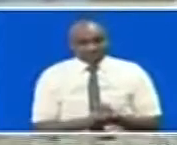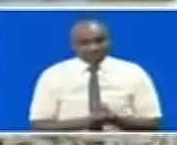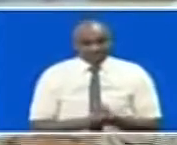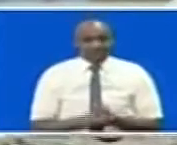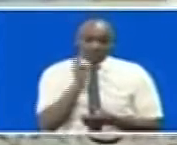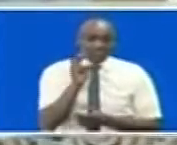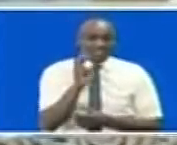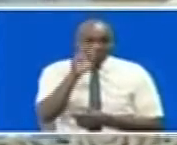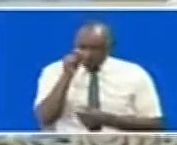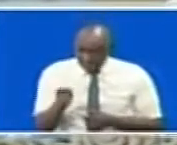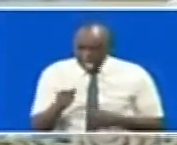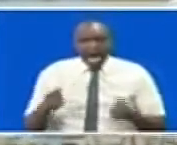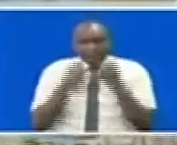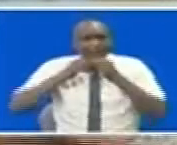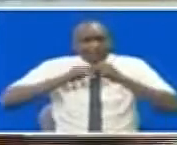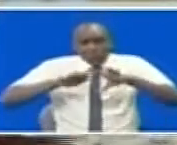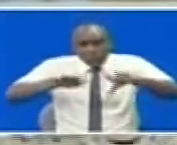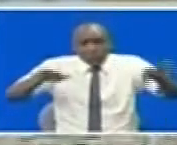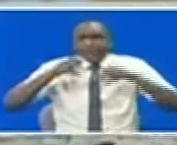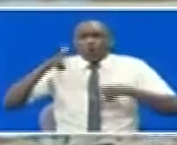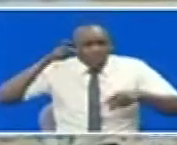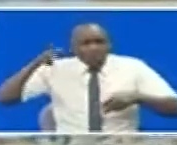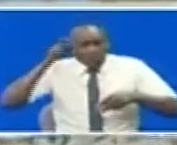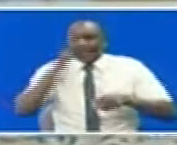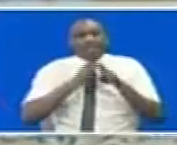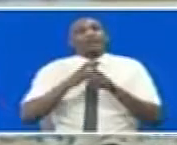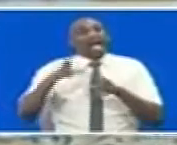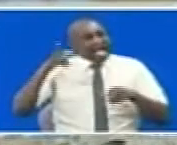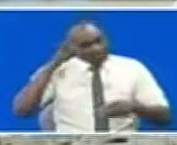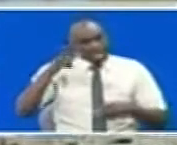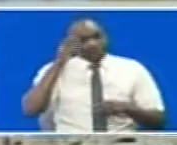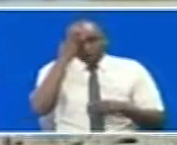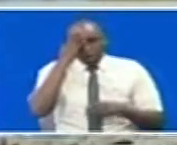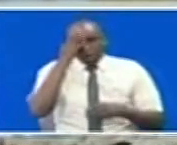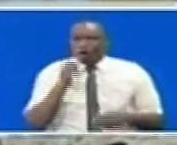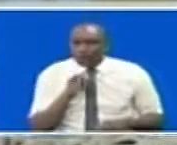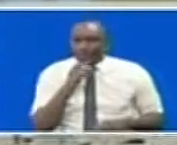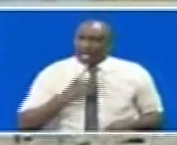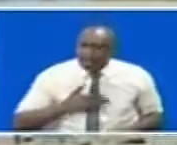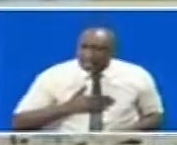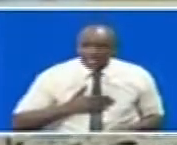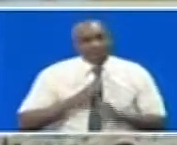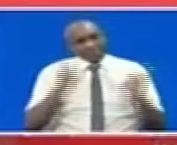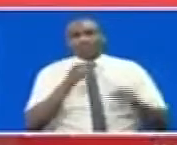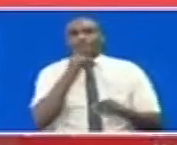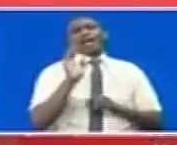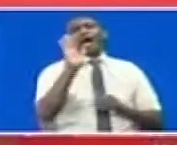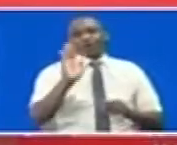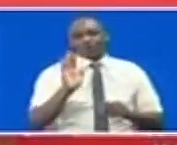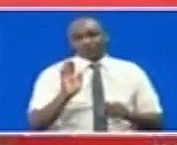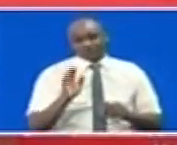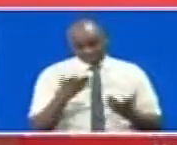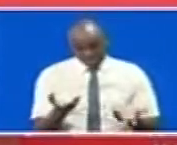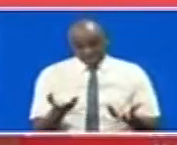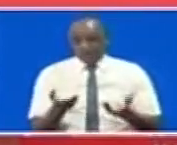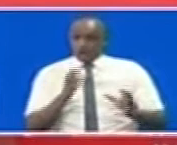and it sold so well that everybody seeing Waititu is like, oh, that's our father, that's Baba Yao. According